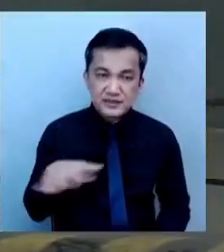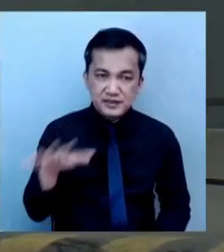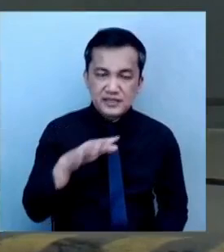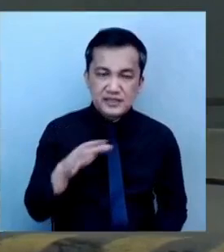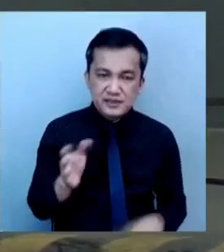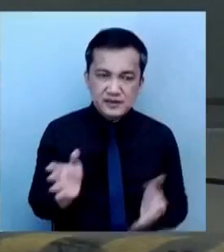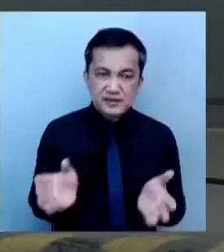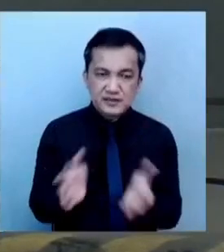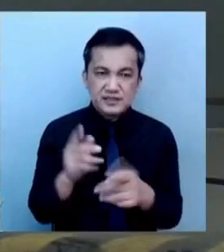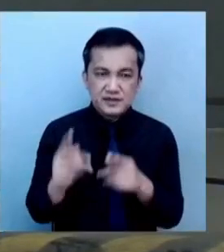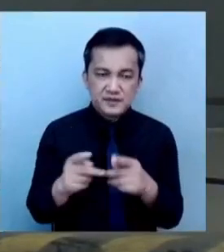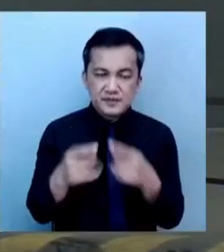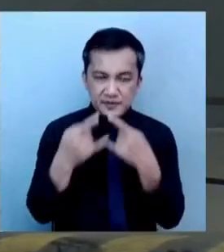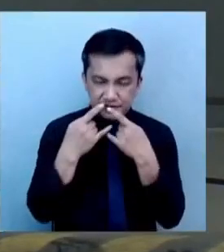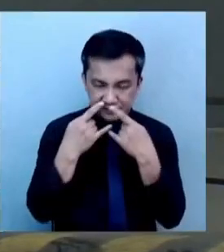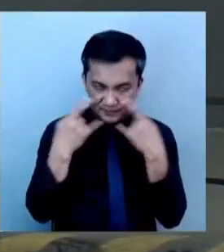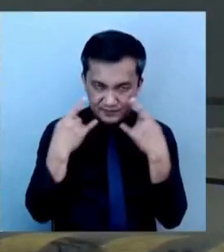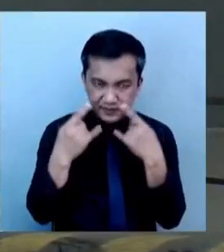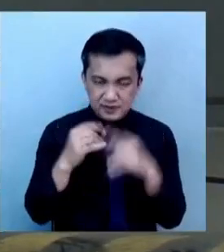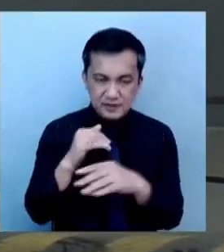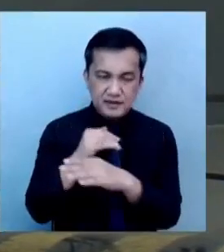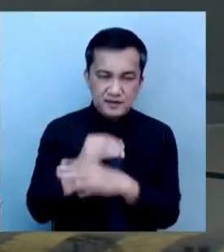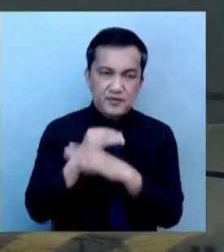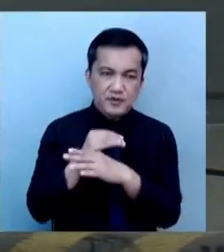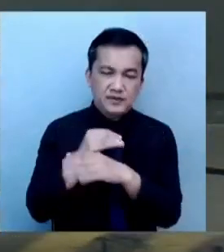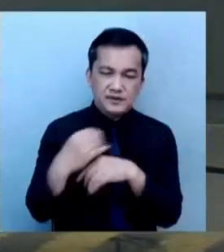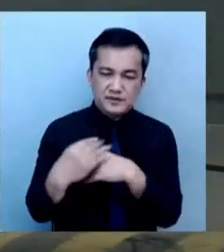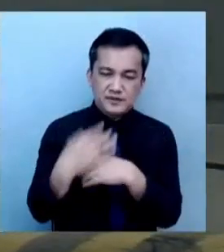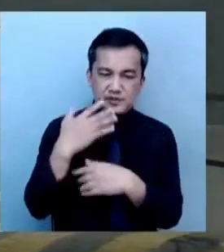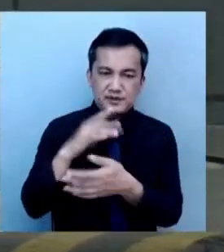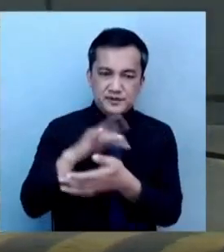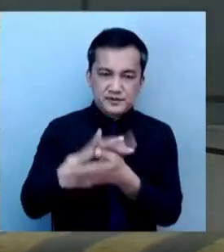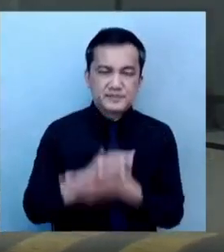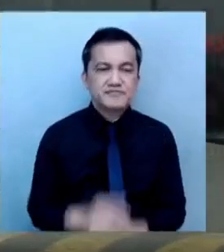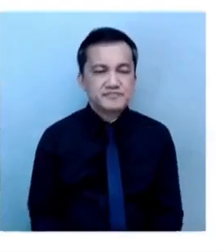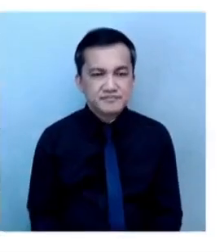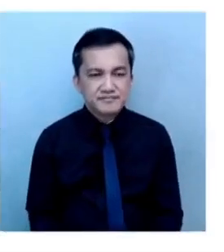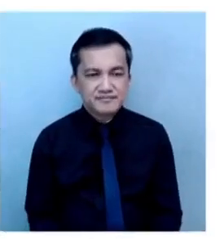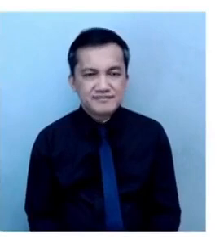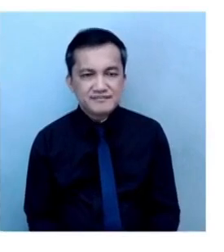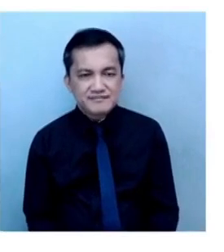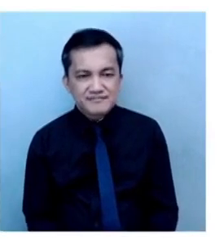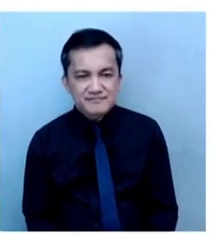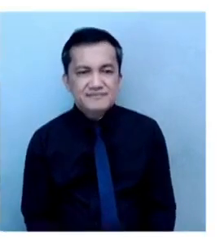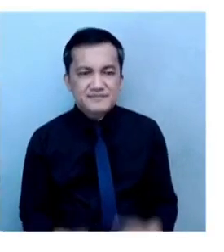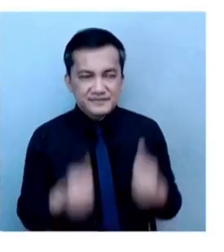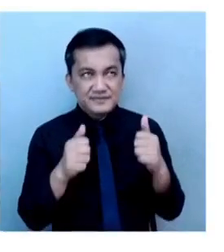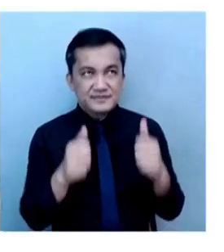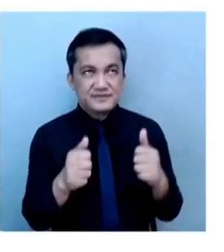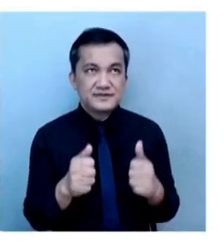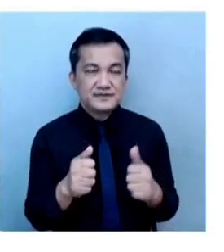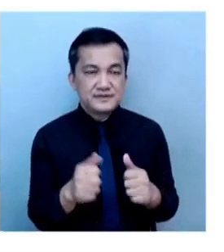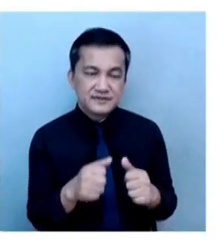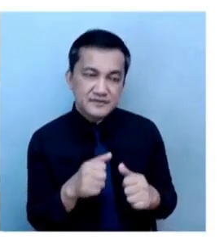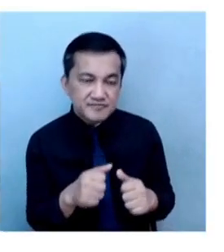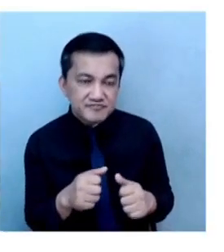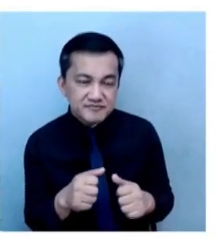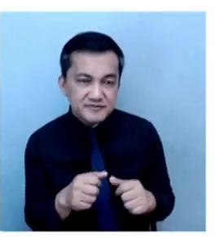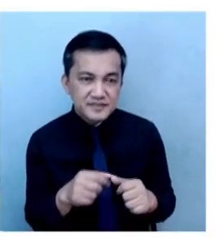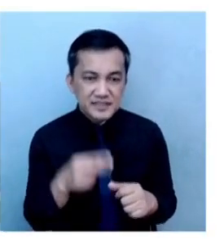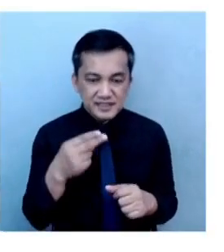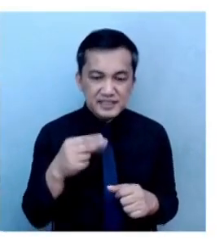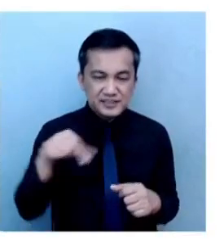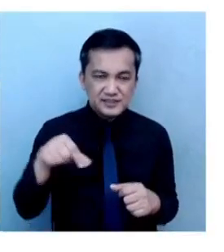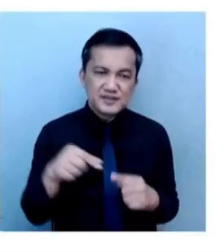to wear masks to avoid being infected with COVID. All right. Victoria, if I don't see you here at HQ, I want to wish you a